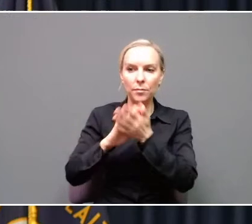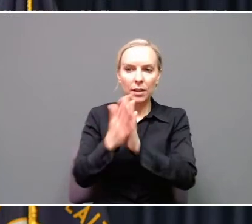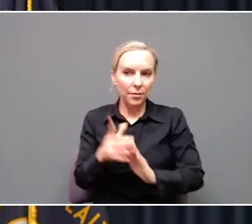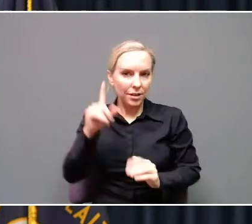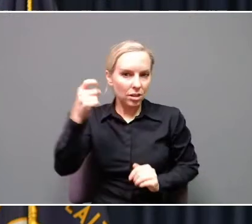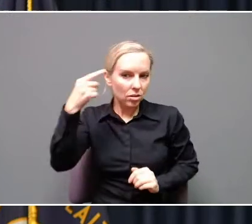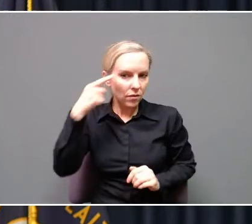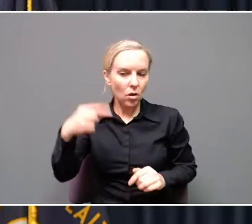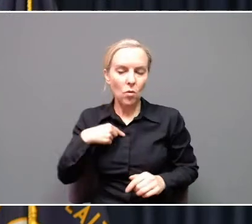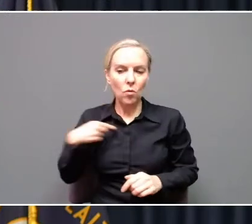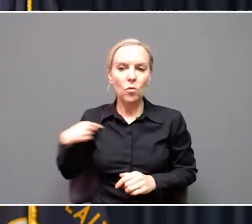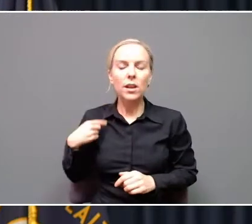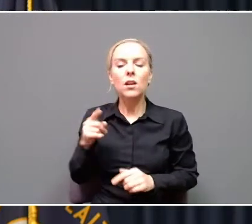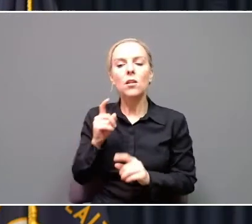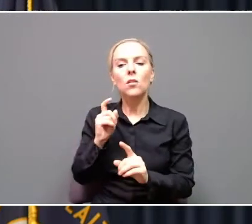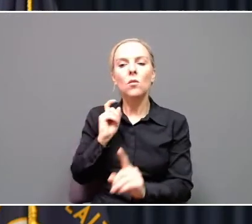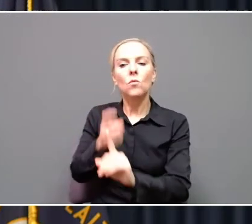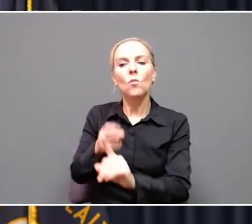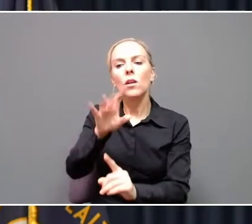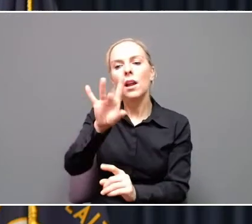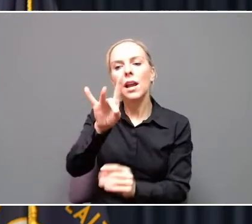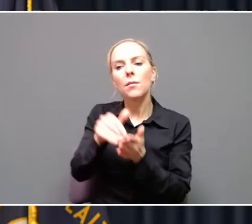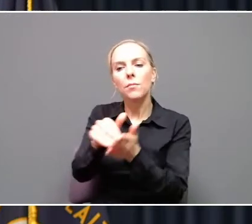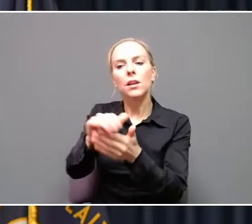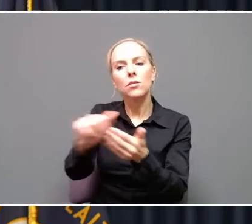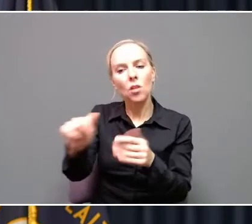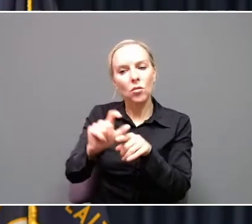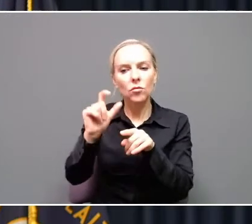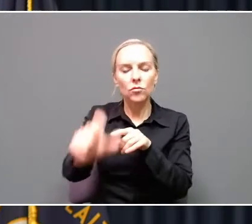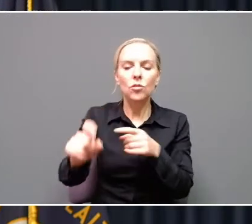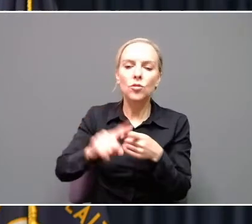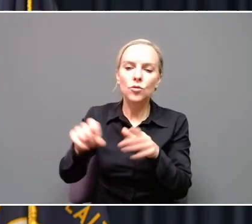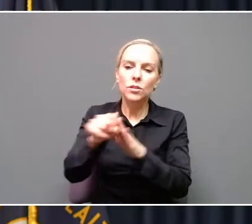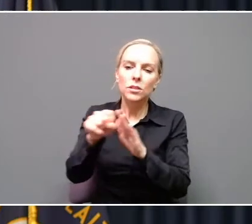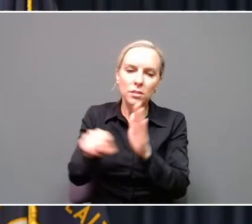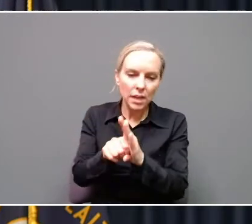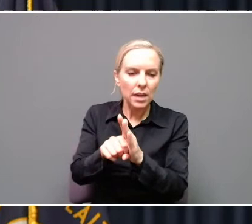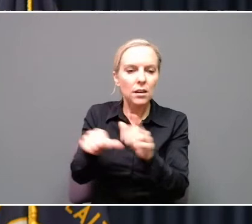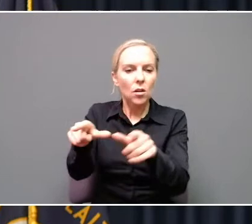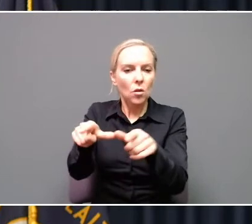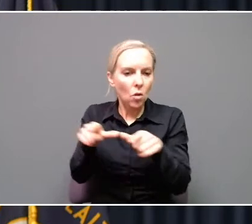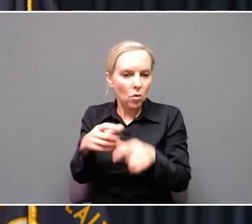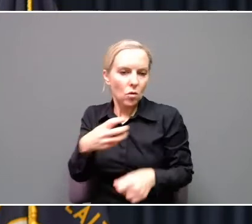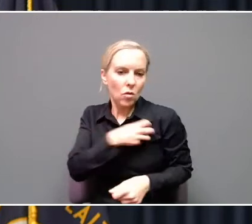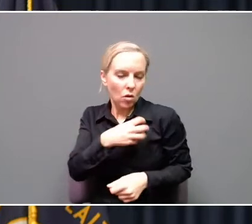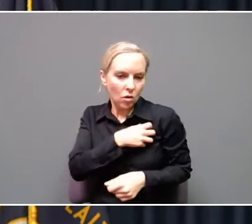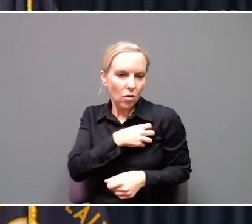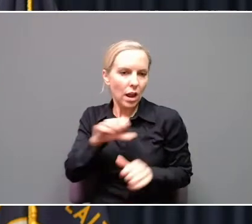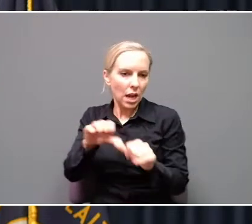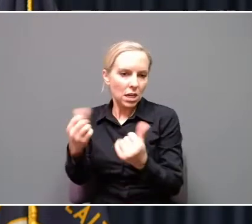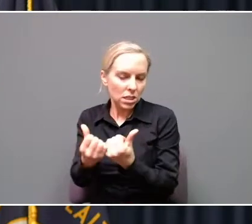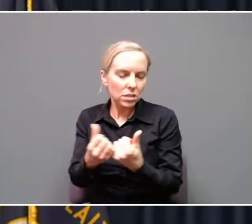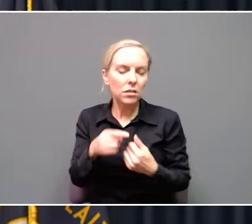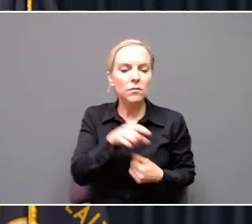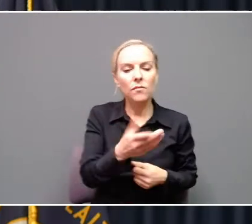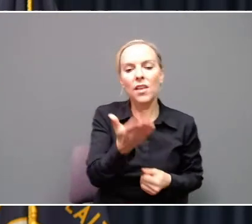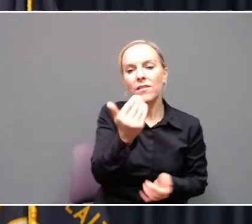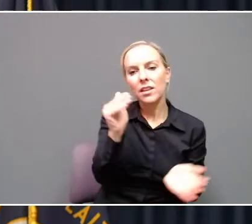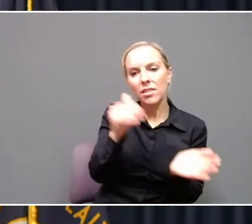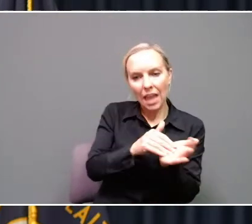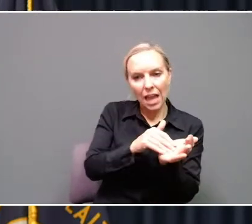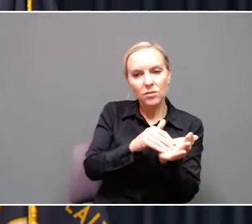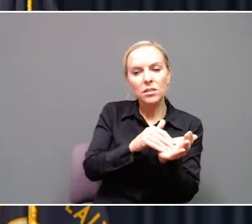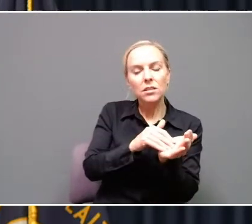million in grant funding to assist state and local law enforcement agencies. We were able to get through those $15,000 raises to